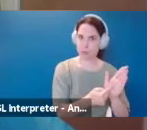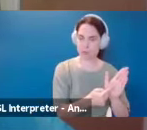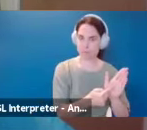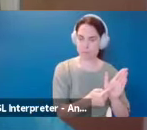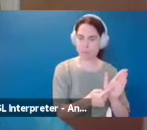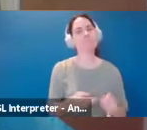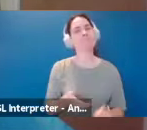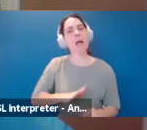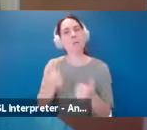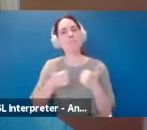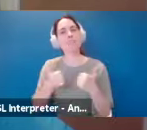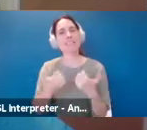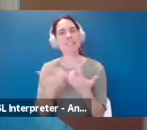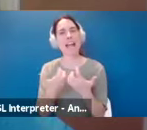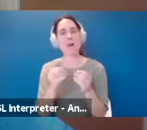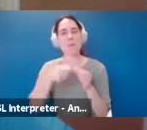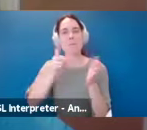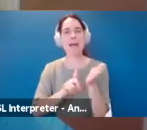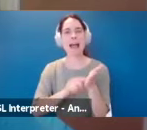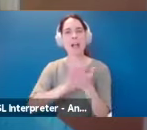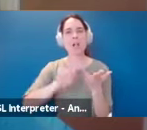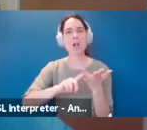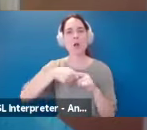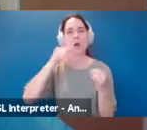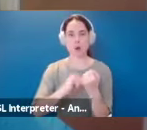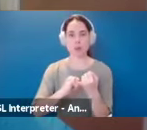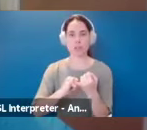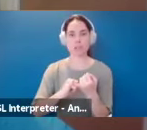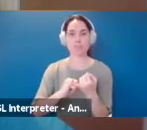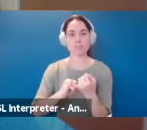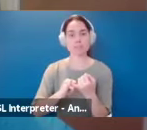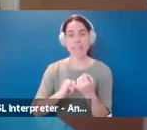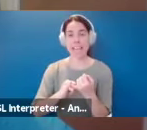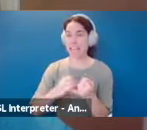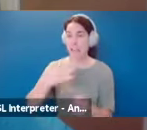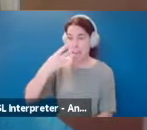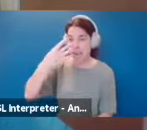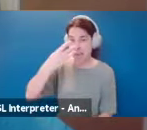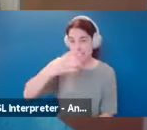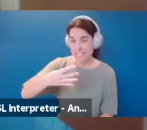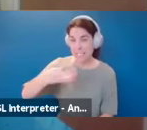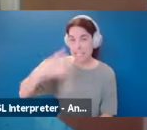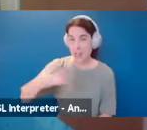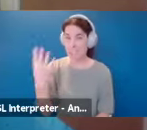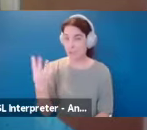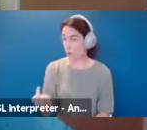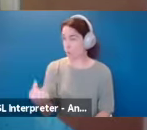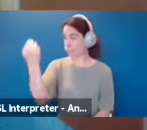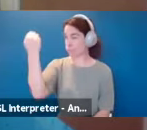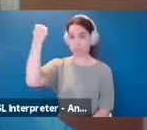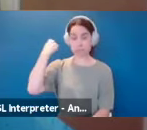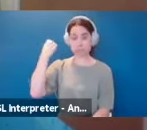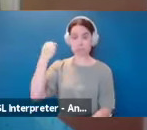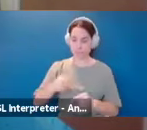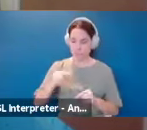comes from an article she wrote in Tricycle in 1994, waking up to racism. We